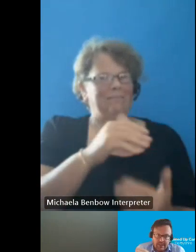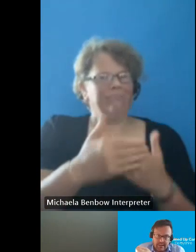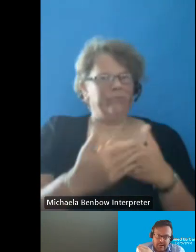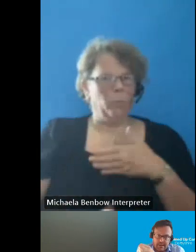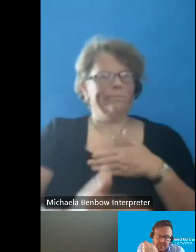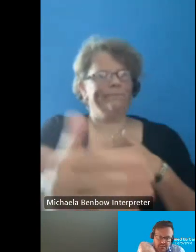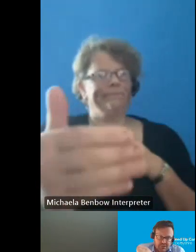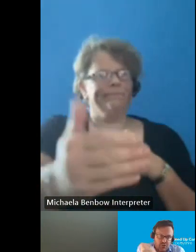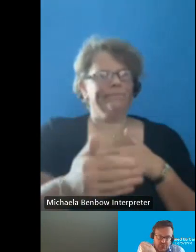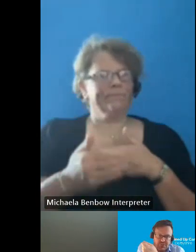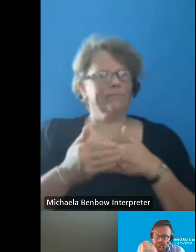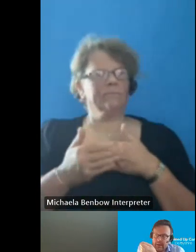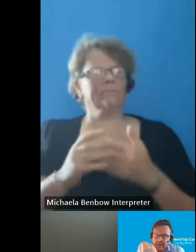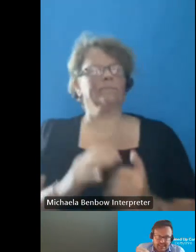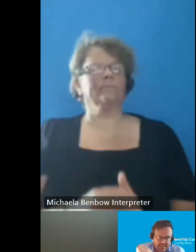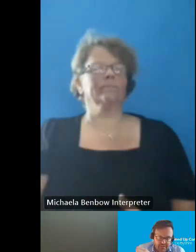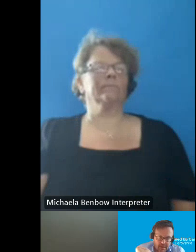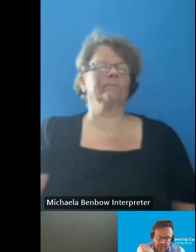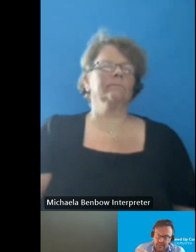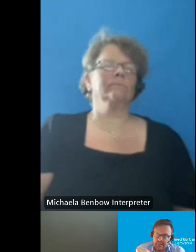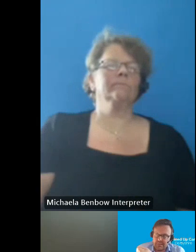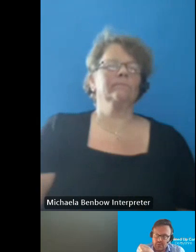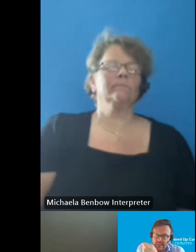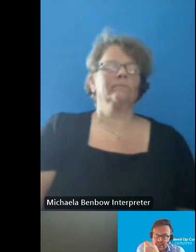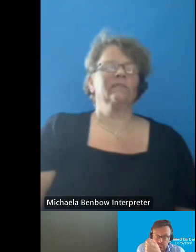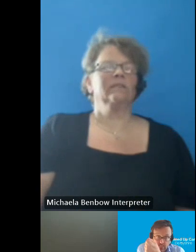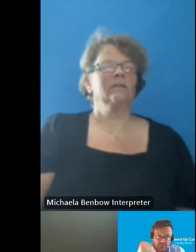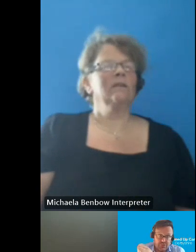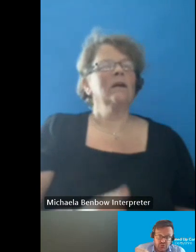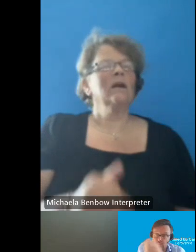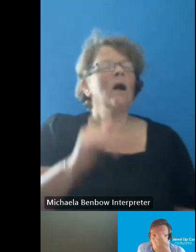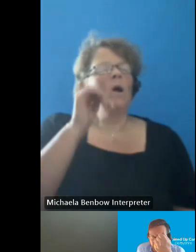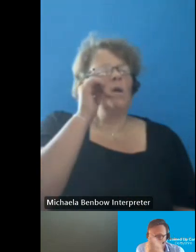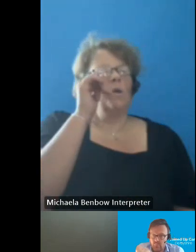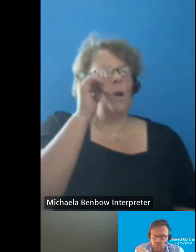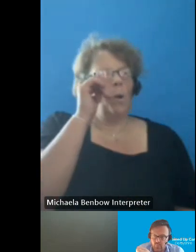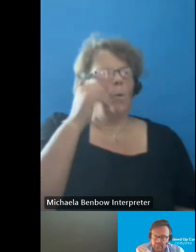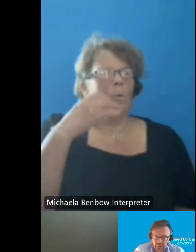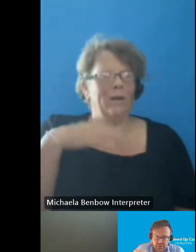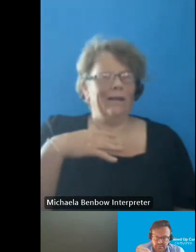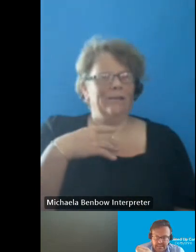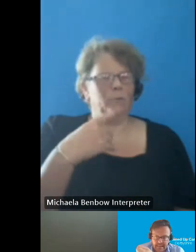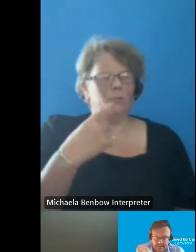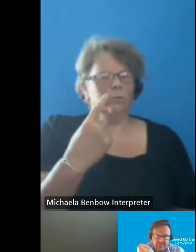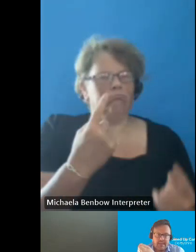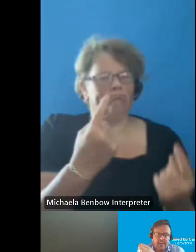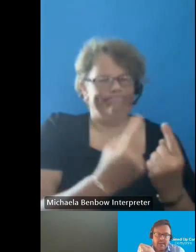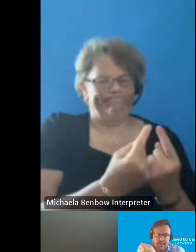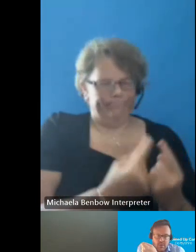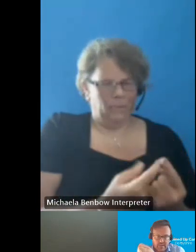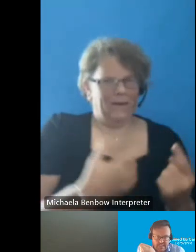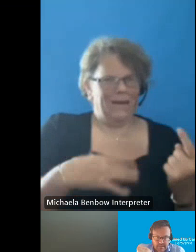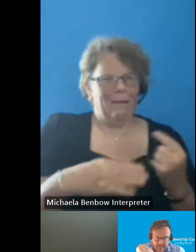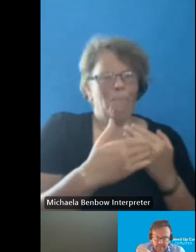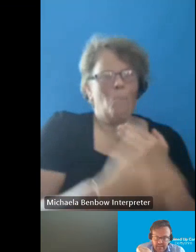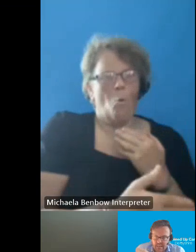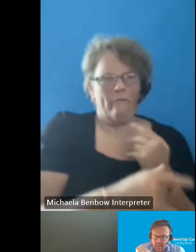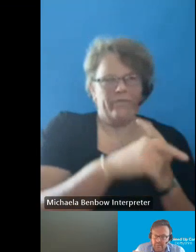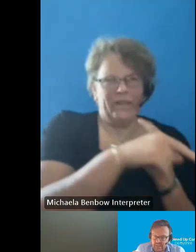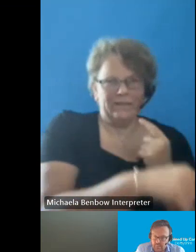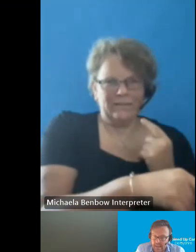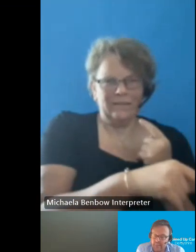also recognize that it's not just about identifying things that we want to do more of. We fully understand that we need to be